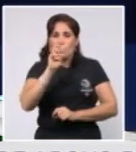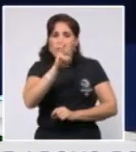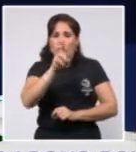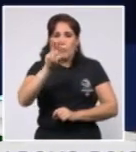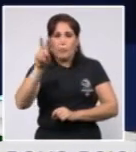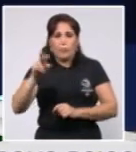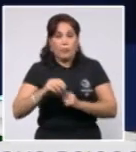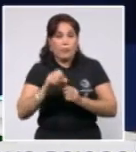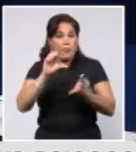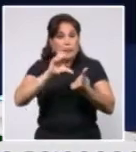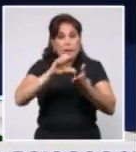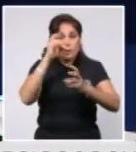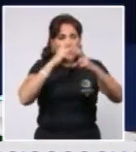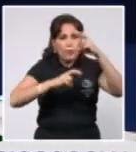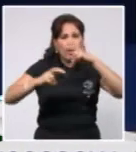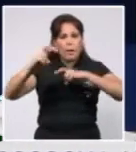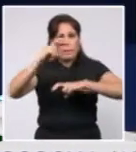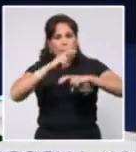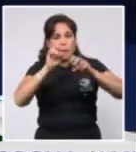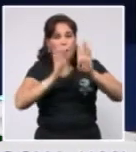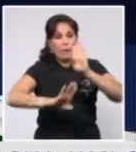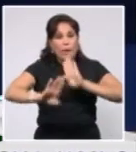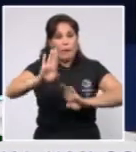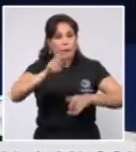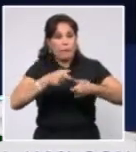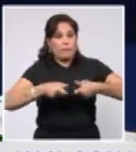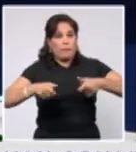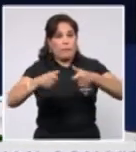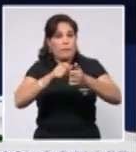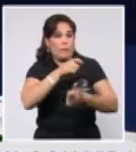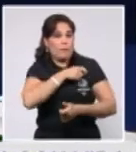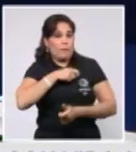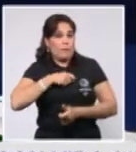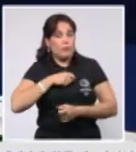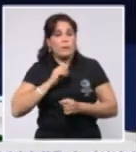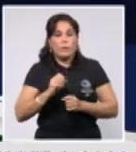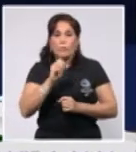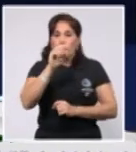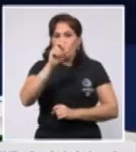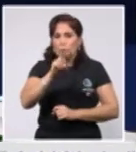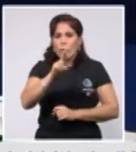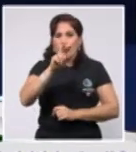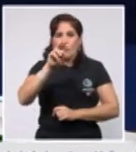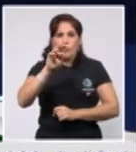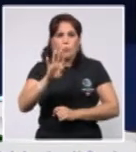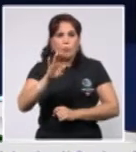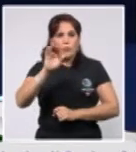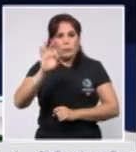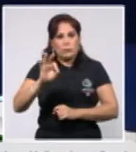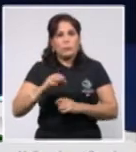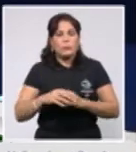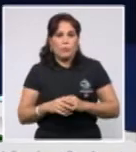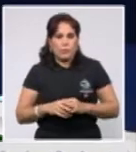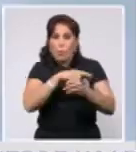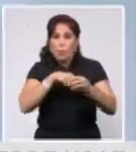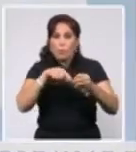121 in the National Center for Genetics, and 120 in the ICA